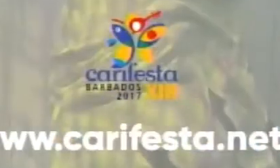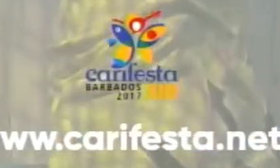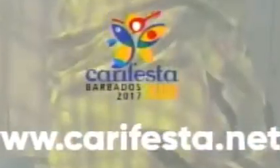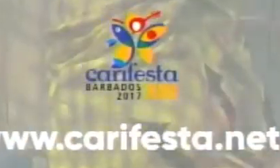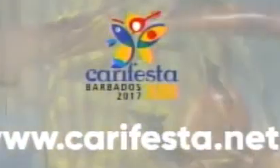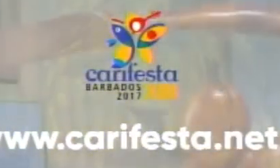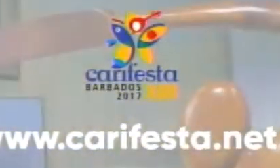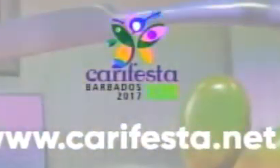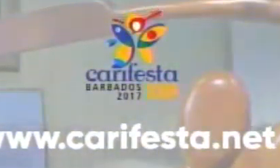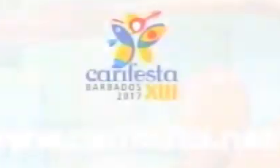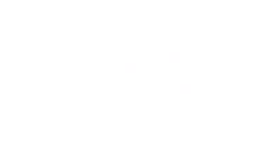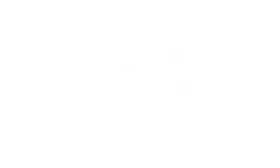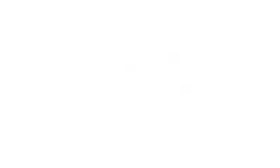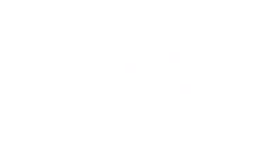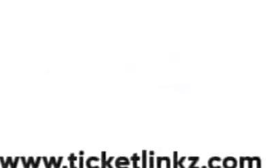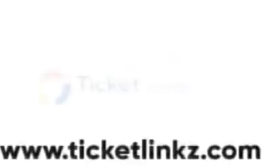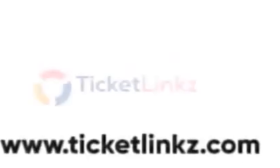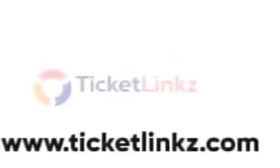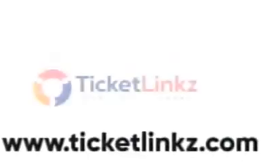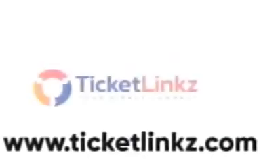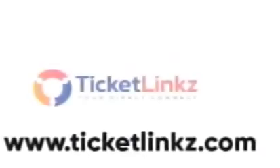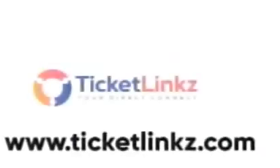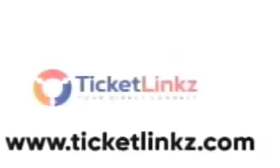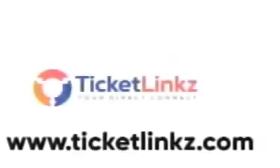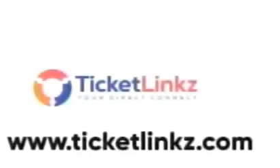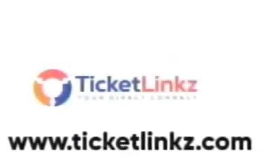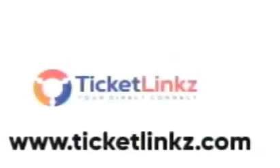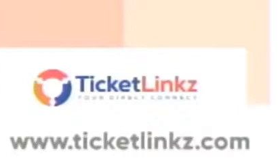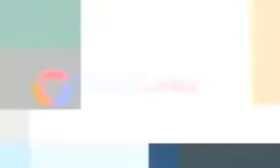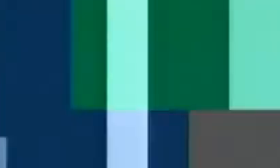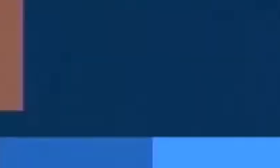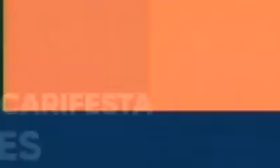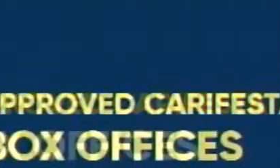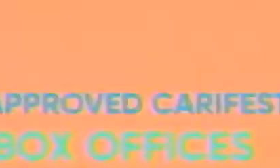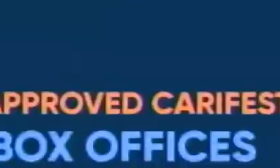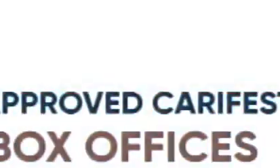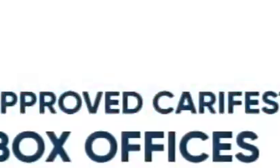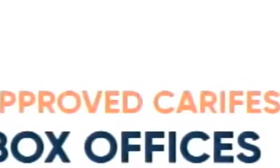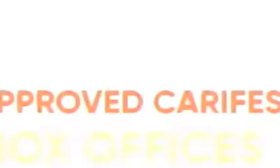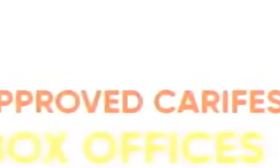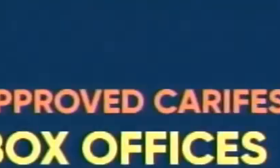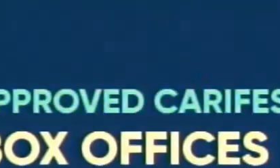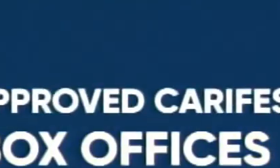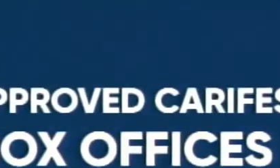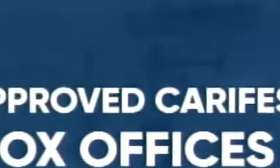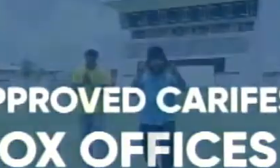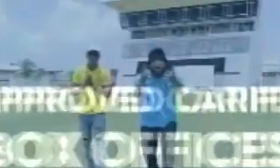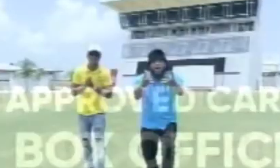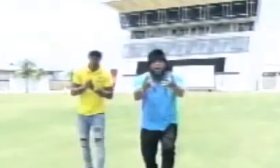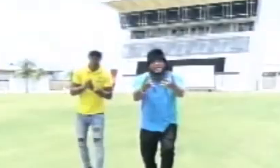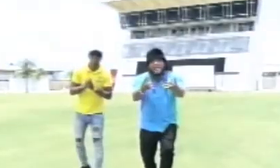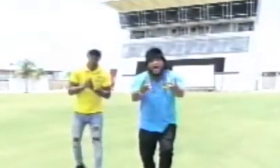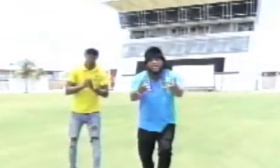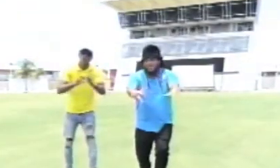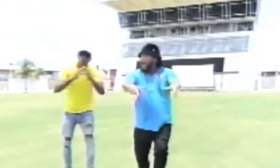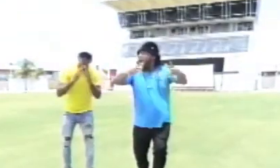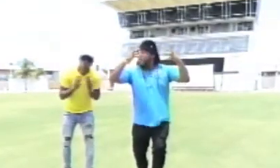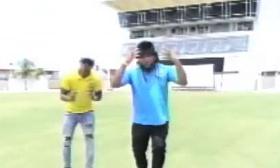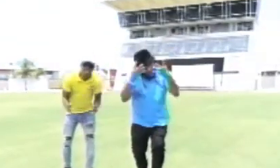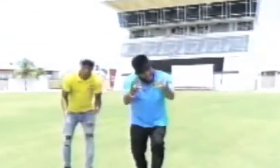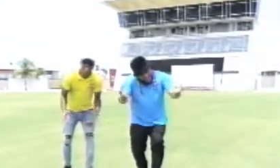at carryfesta.net, ticketlinks.com, or all official box offices, yeah? And it all goes